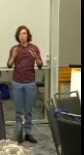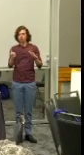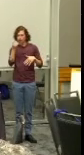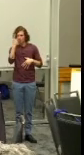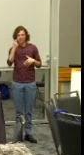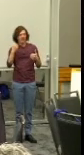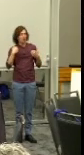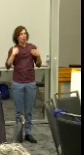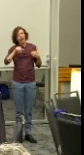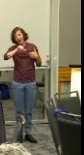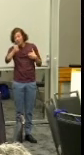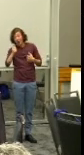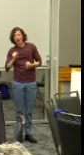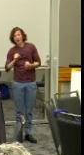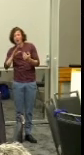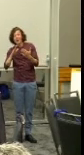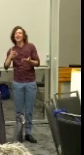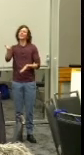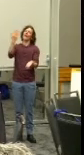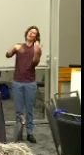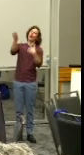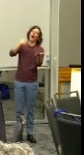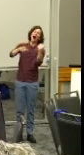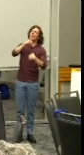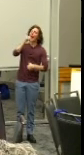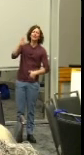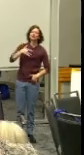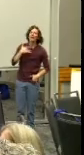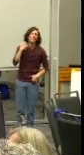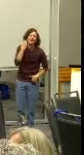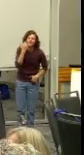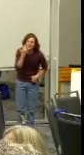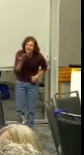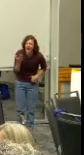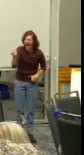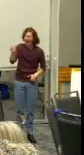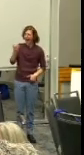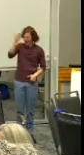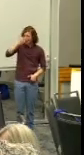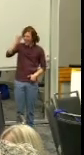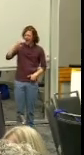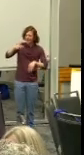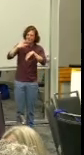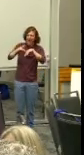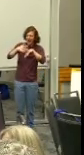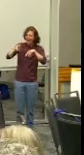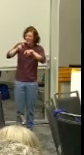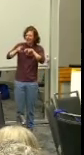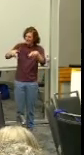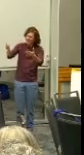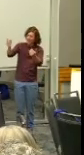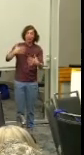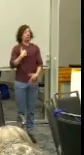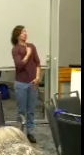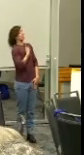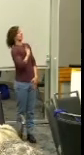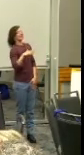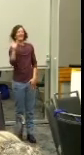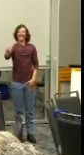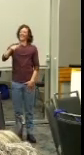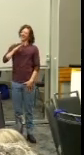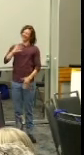room in the front, don't be shy, come on up, that's right, yeah! Not at all, do it, come